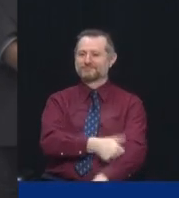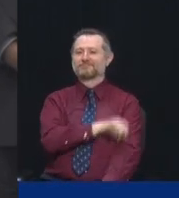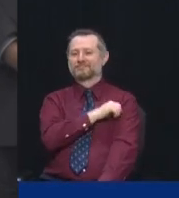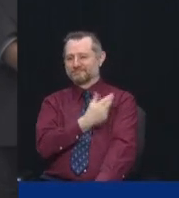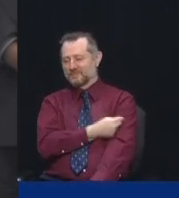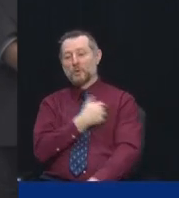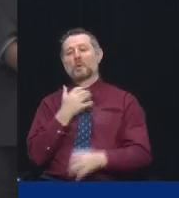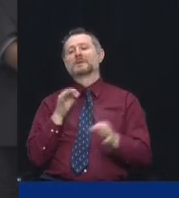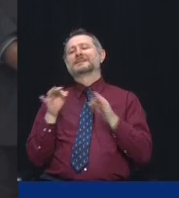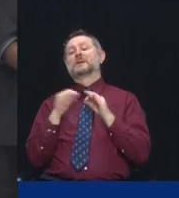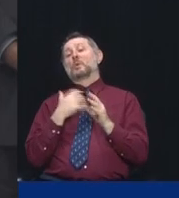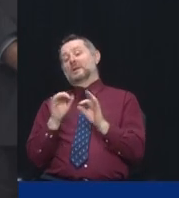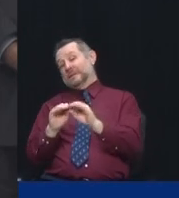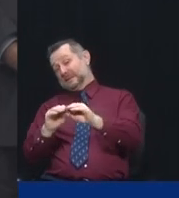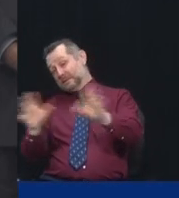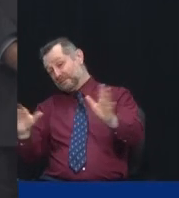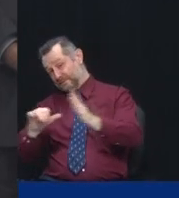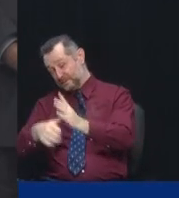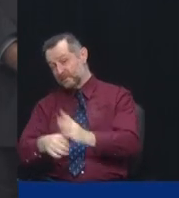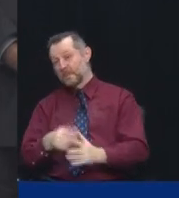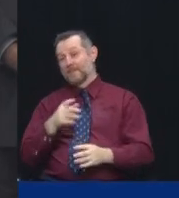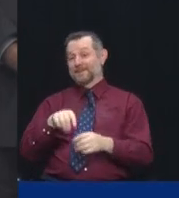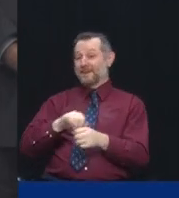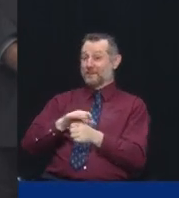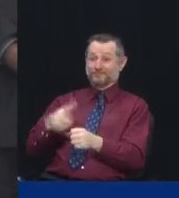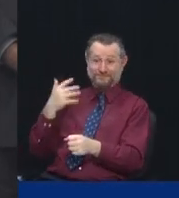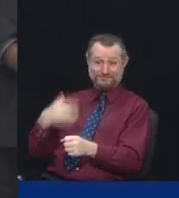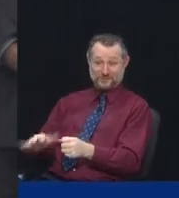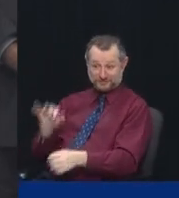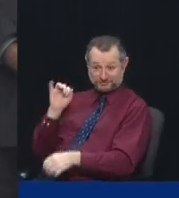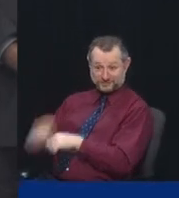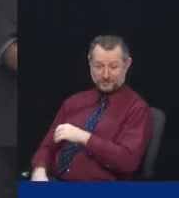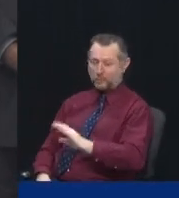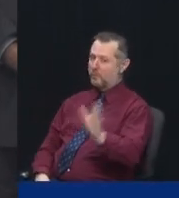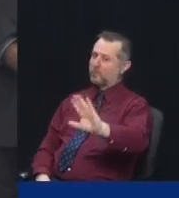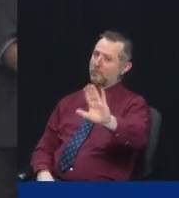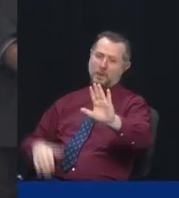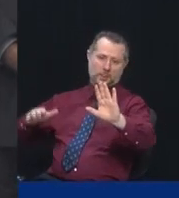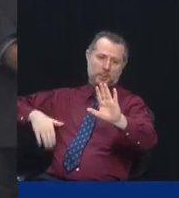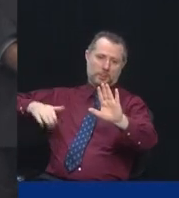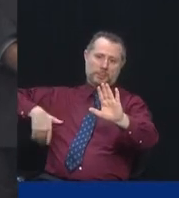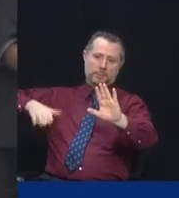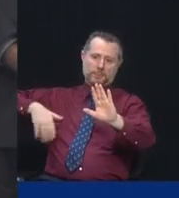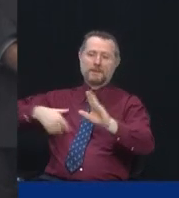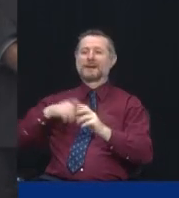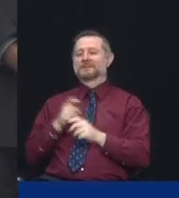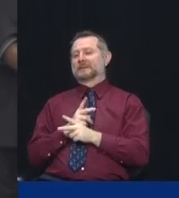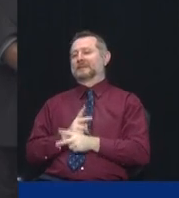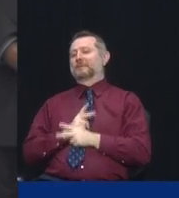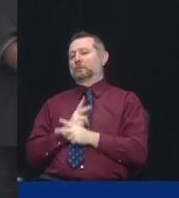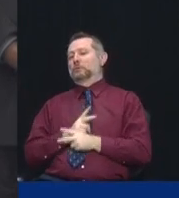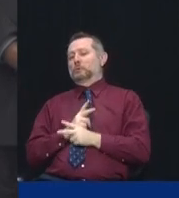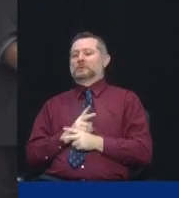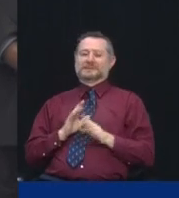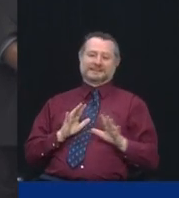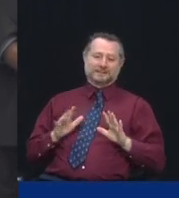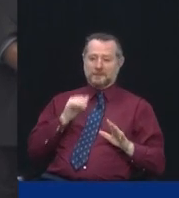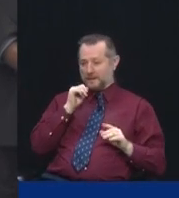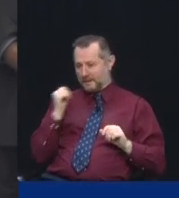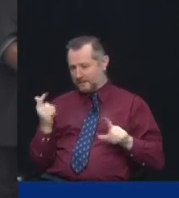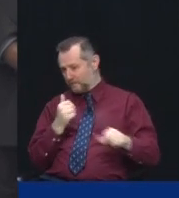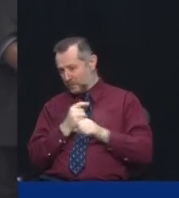COVID isn't defeated yet. We have to be careful, and we have to get everyone vaccinated. And I want to